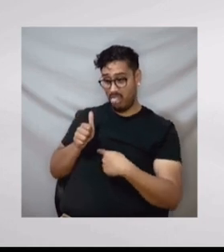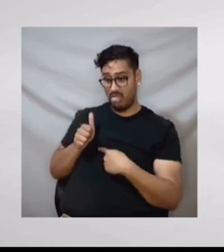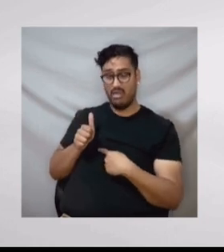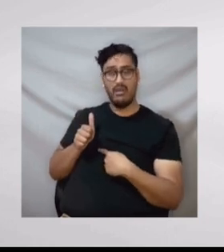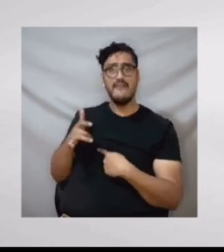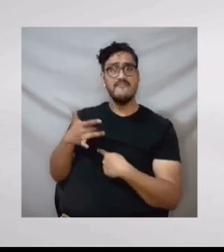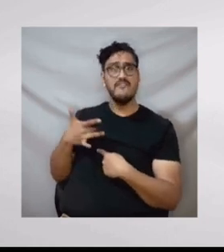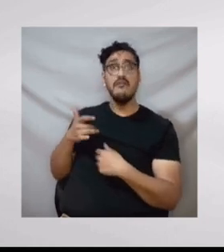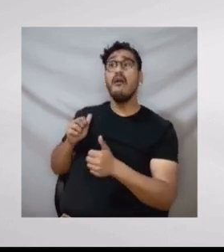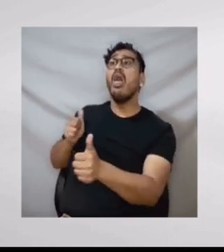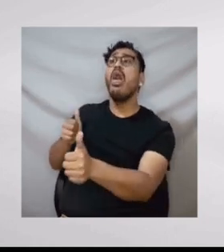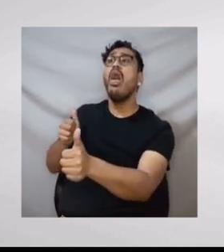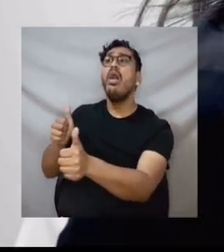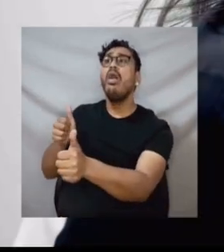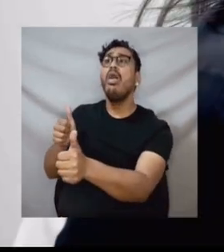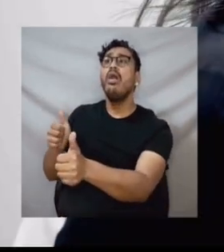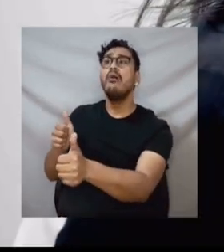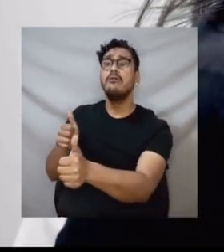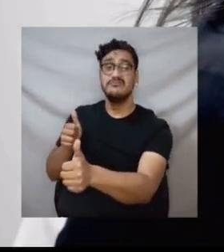kind of felt like I never was able to catch up